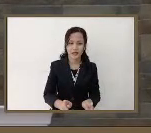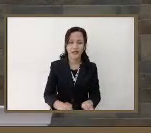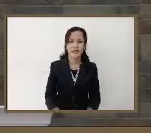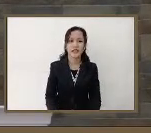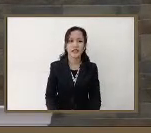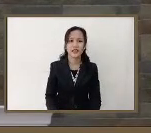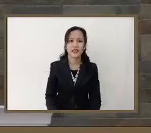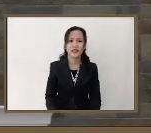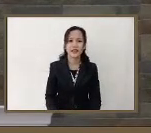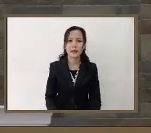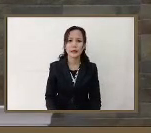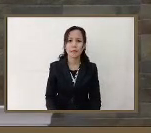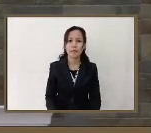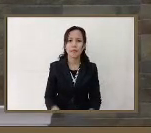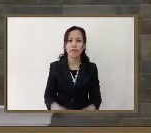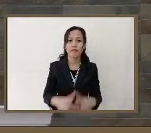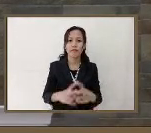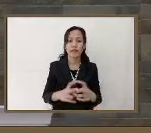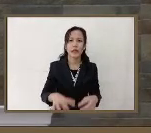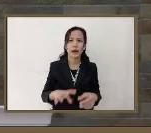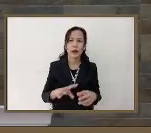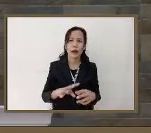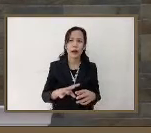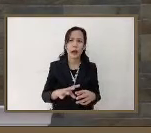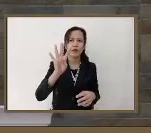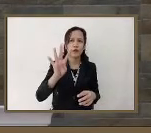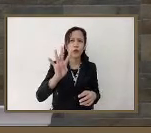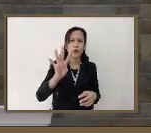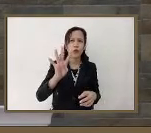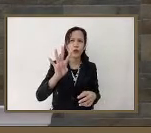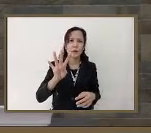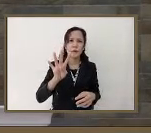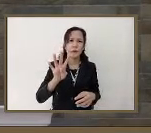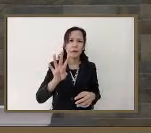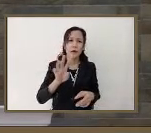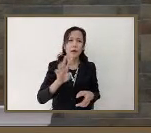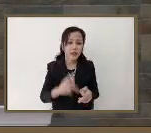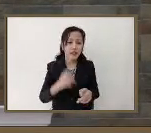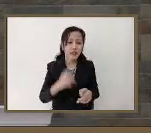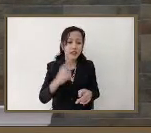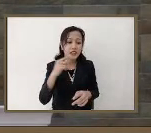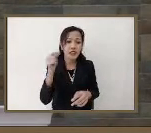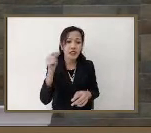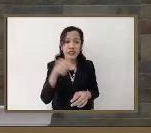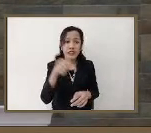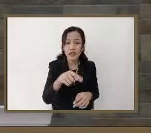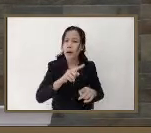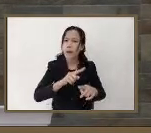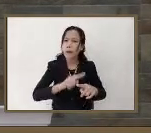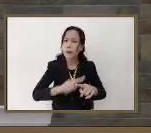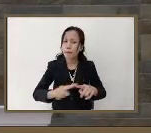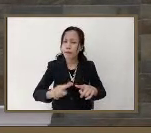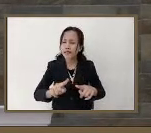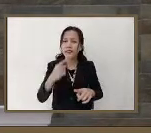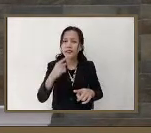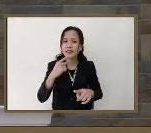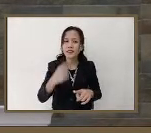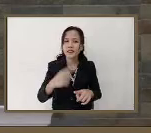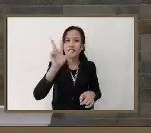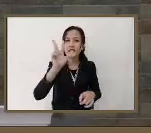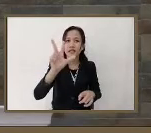about four major persons, pero ang storya ay napunta sa tatlong tao na kinikilala as the man of